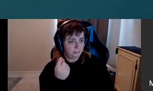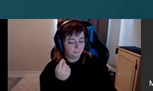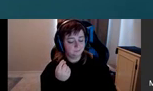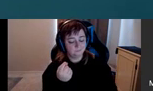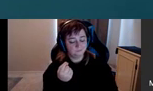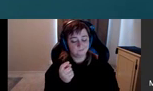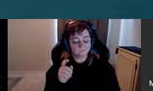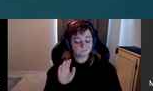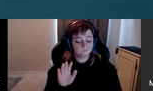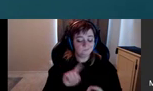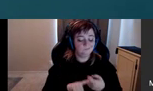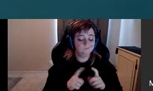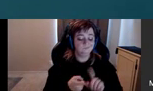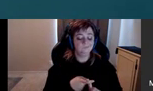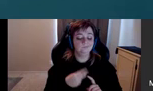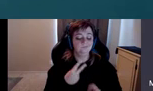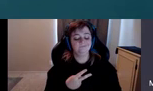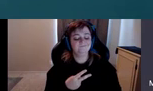coming.